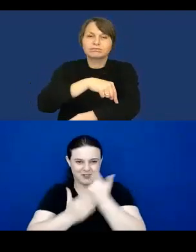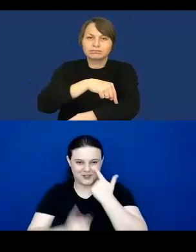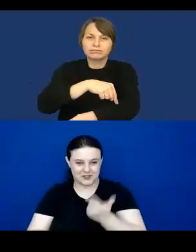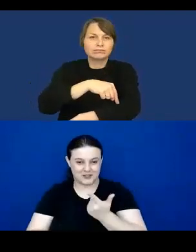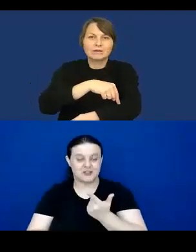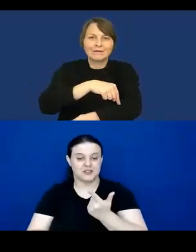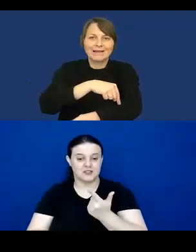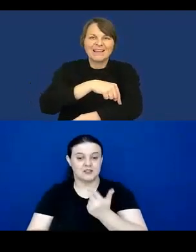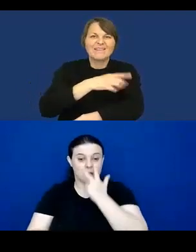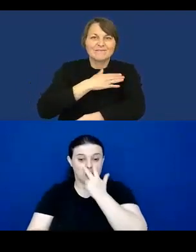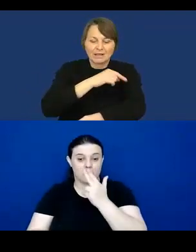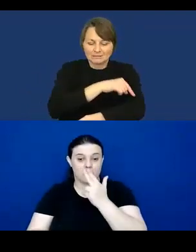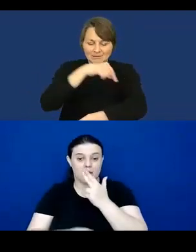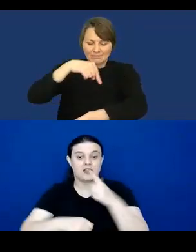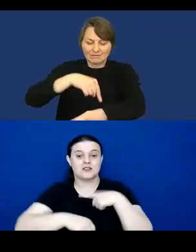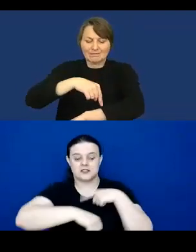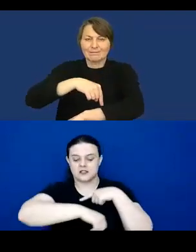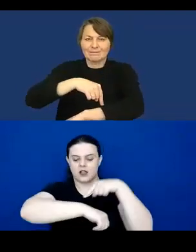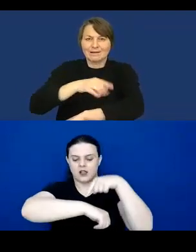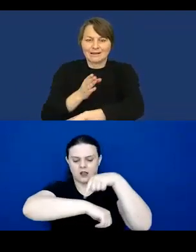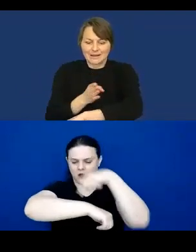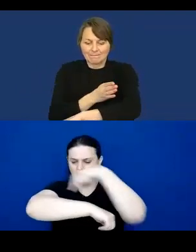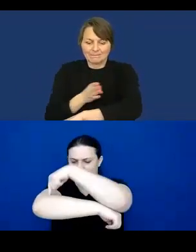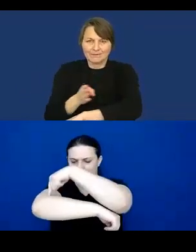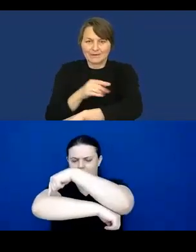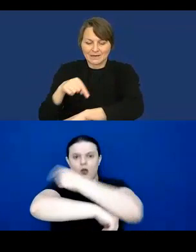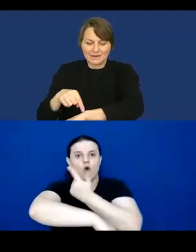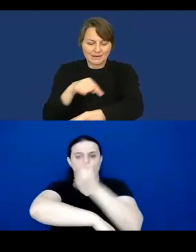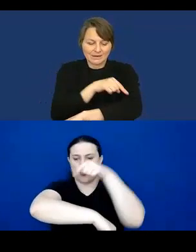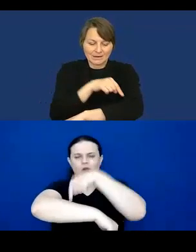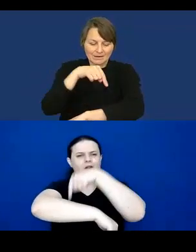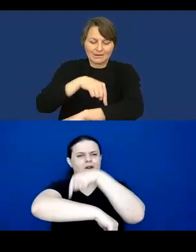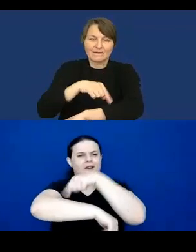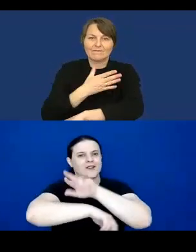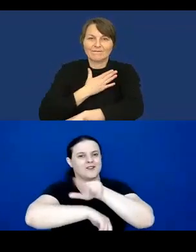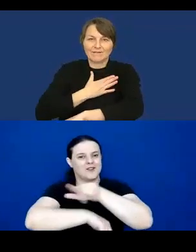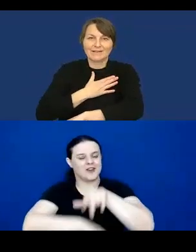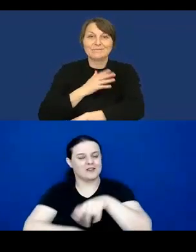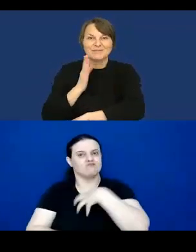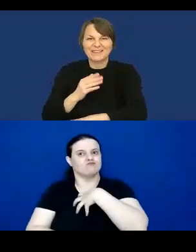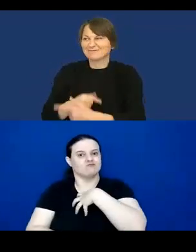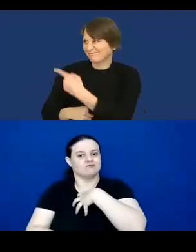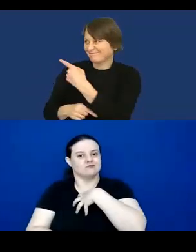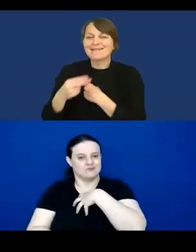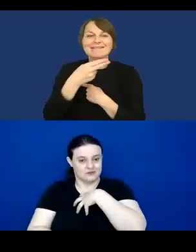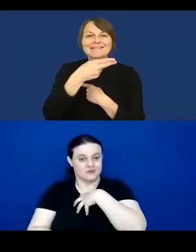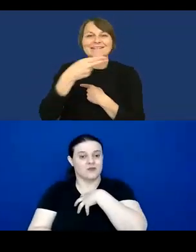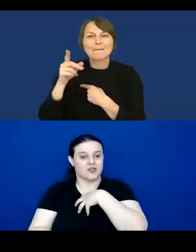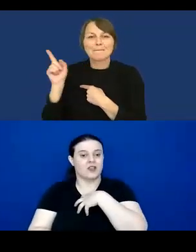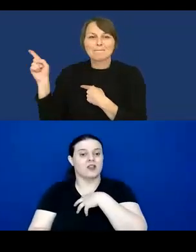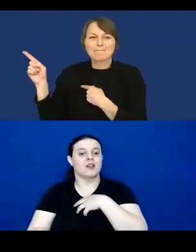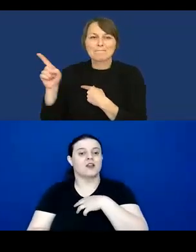in between the other two. And this effect has been called the cutaneous rabbit, because it feels as